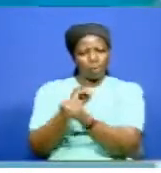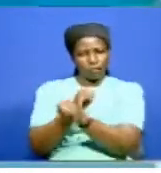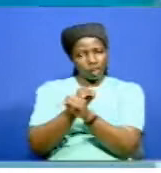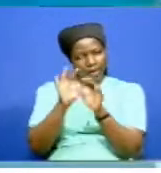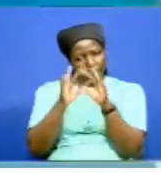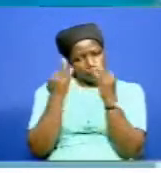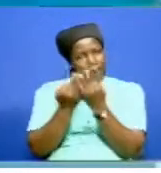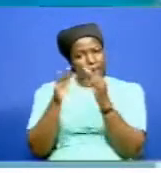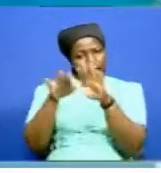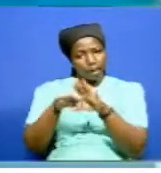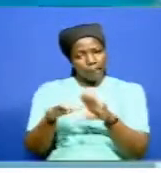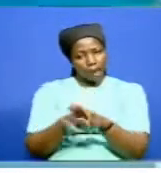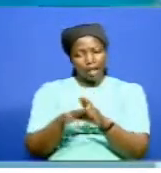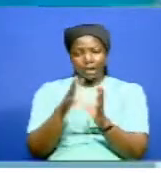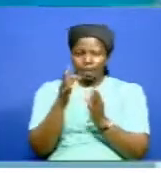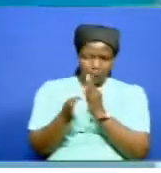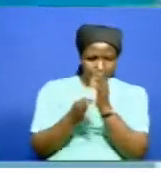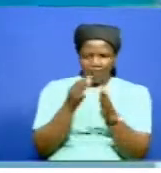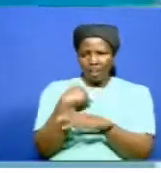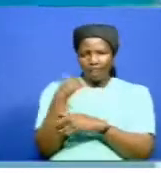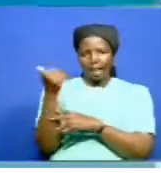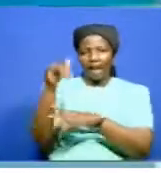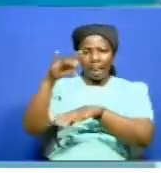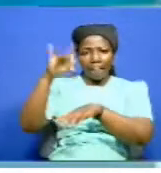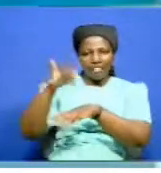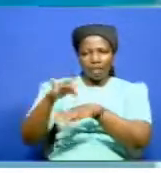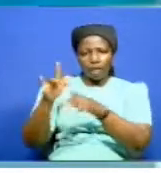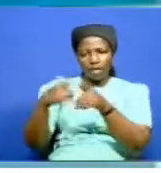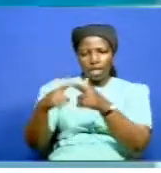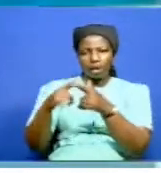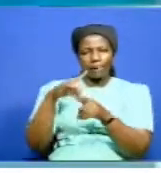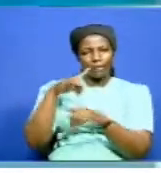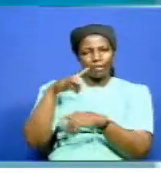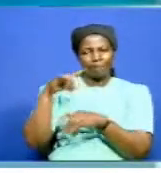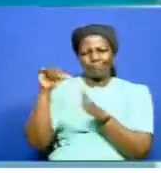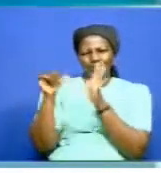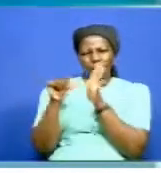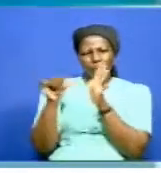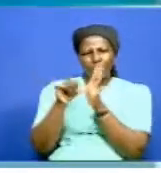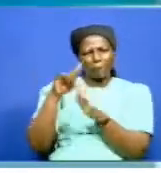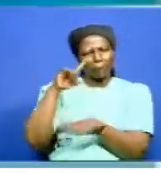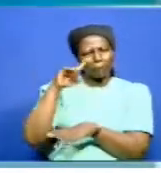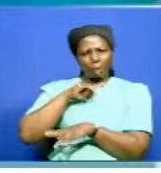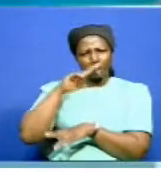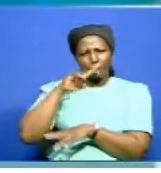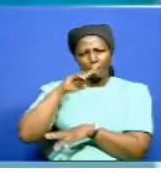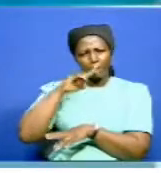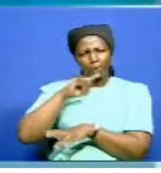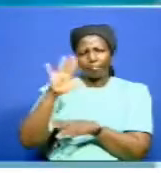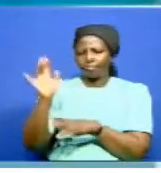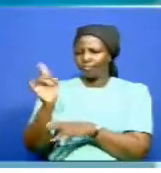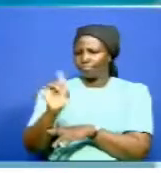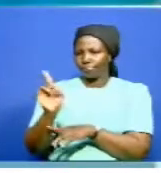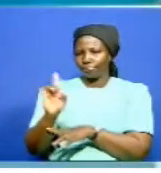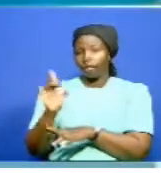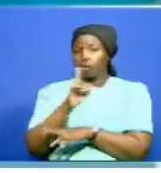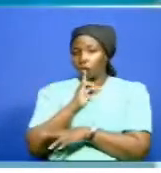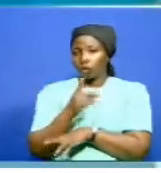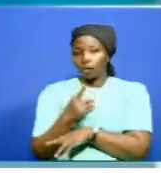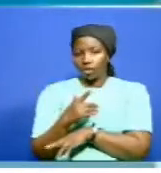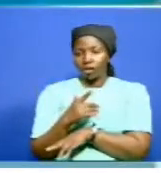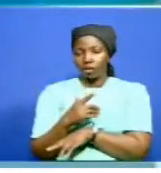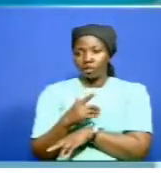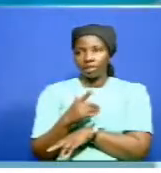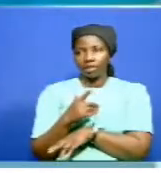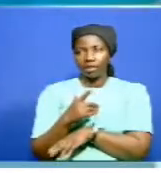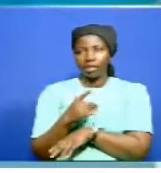family, and in case of an infection, the severity will not be as such. So, so